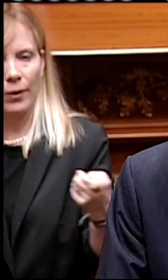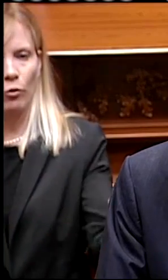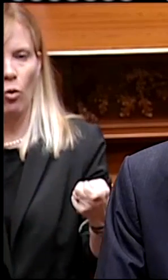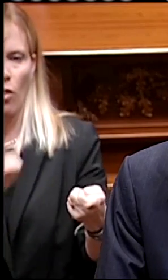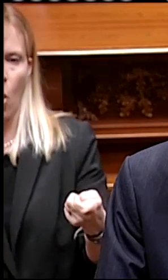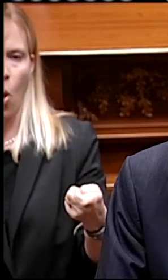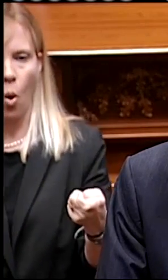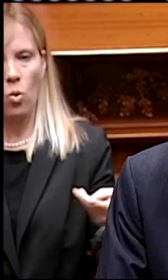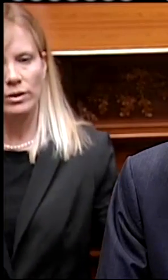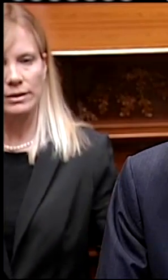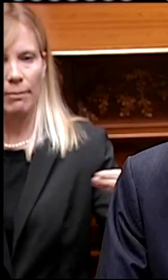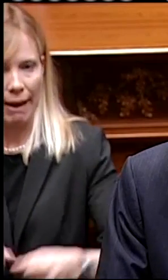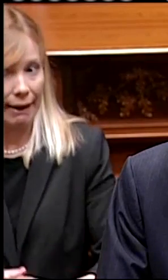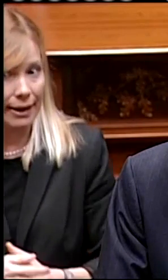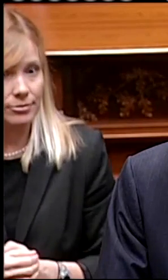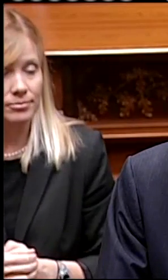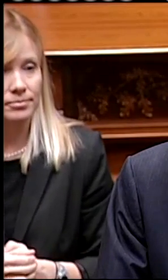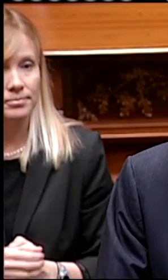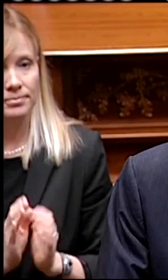their own spending.